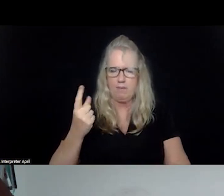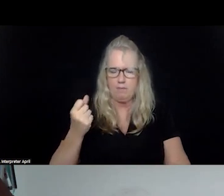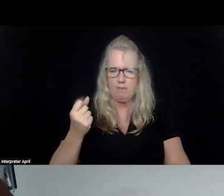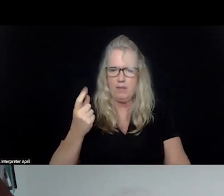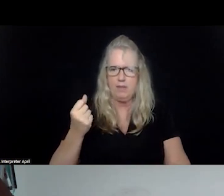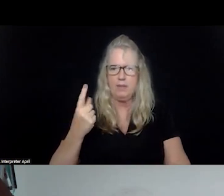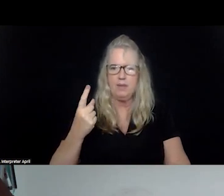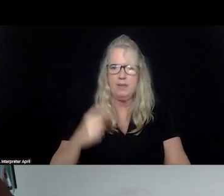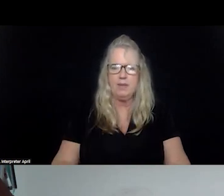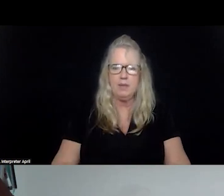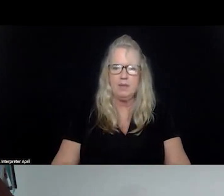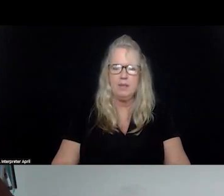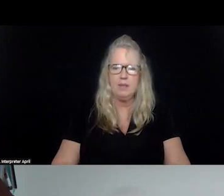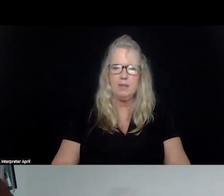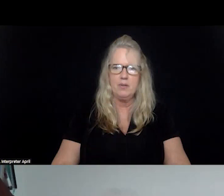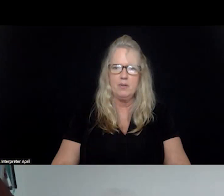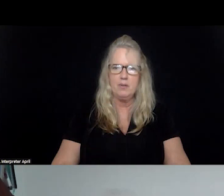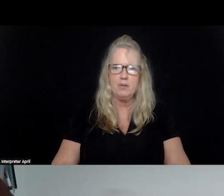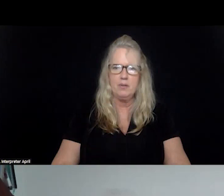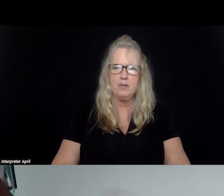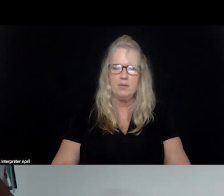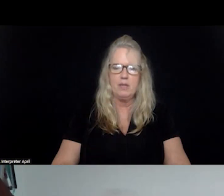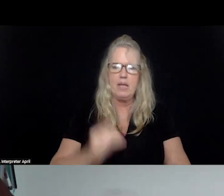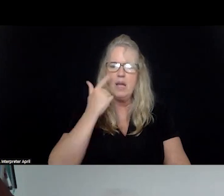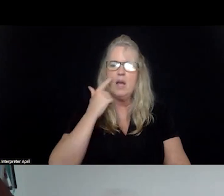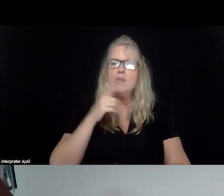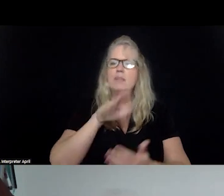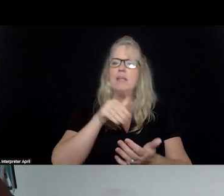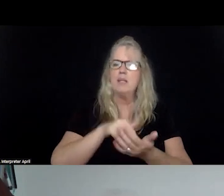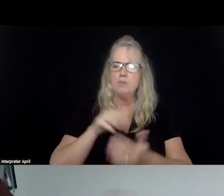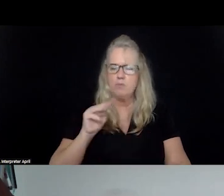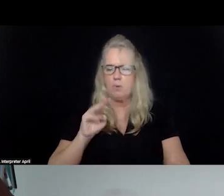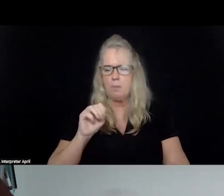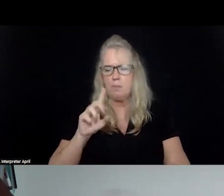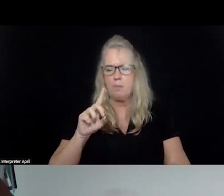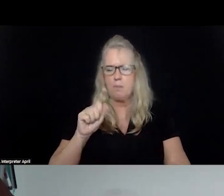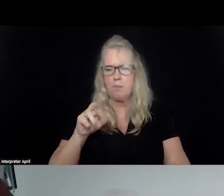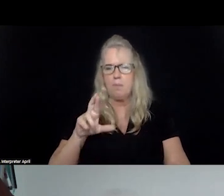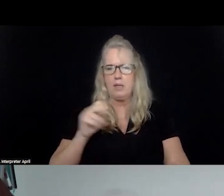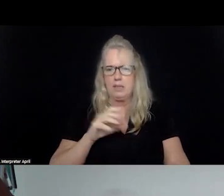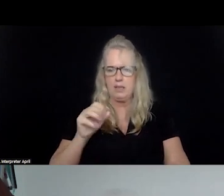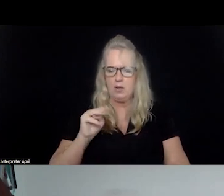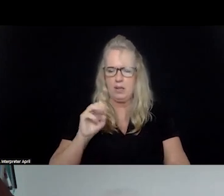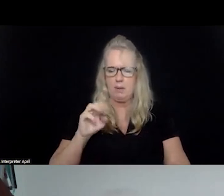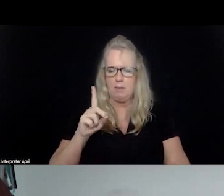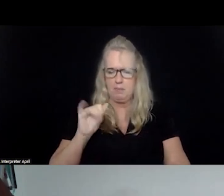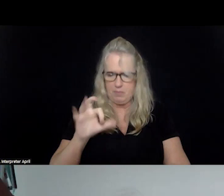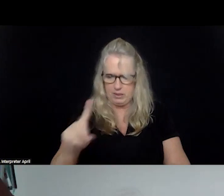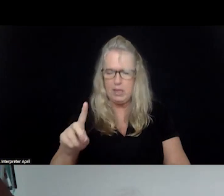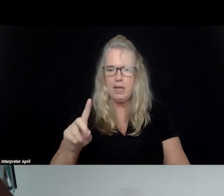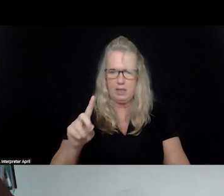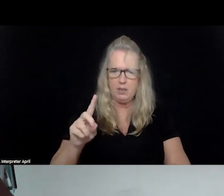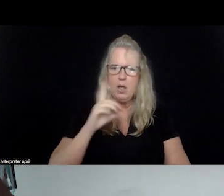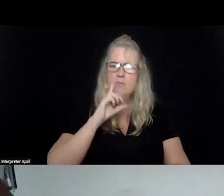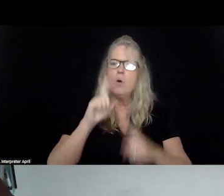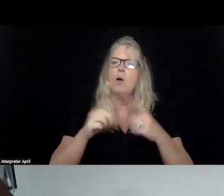that the Center for Medicare and Medicaid Services have asked for public comment on